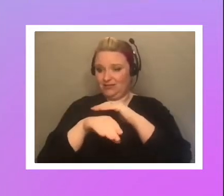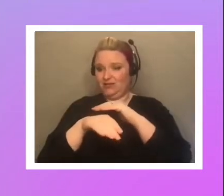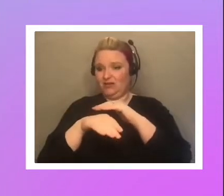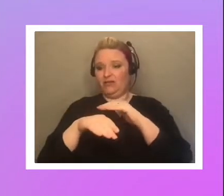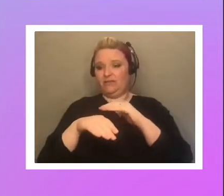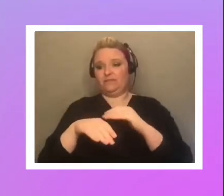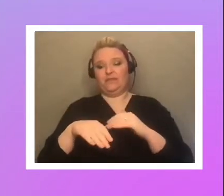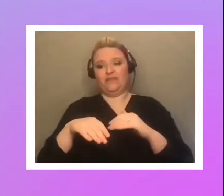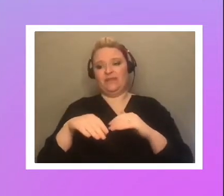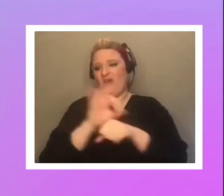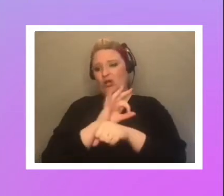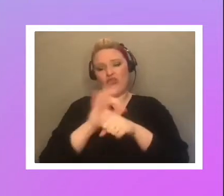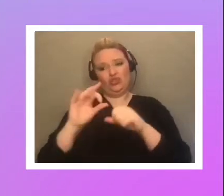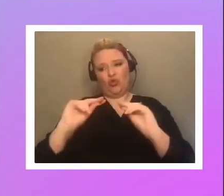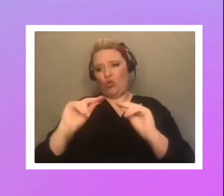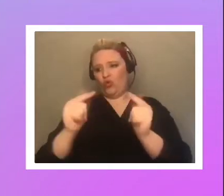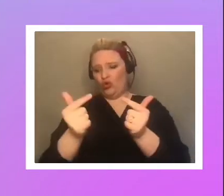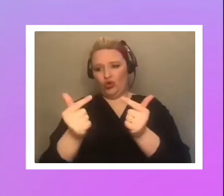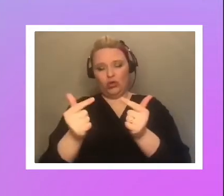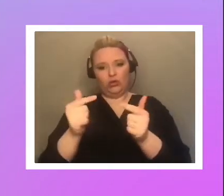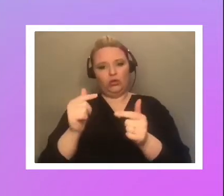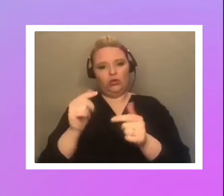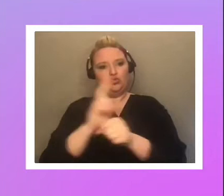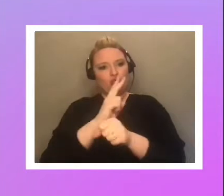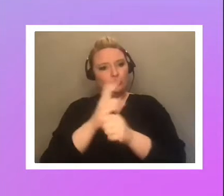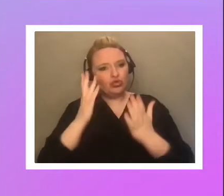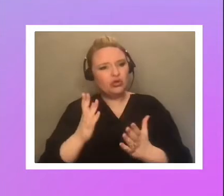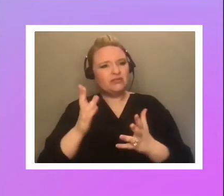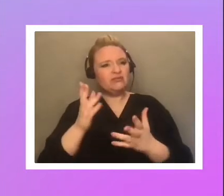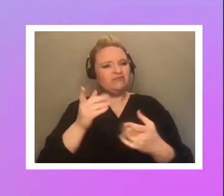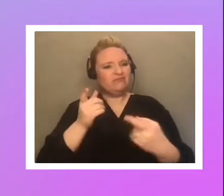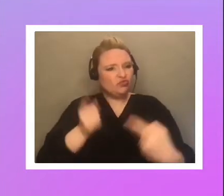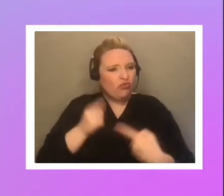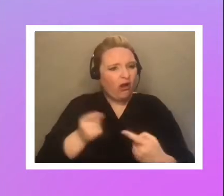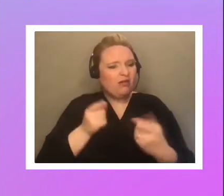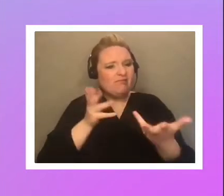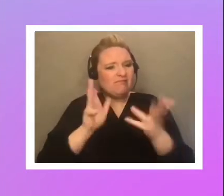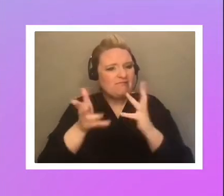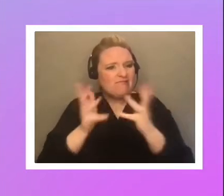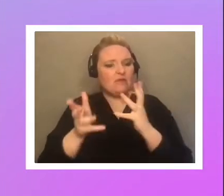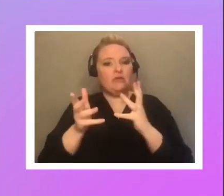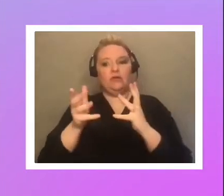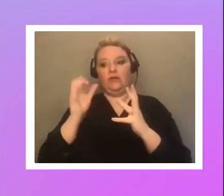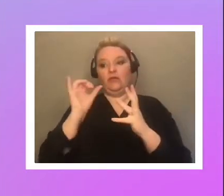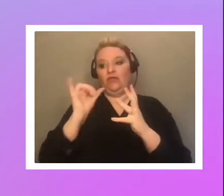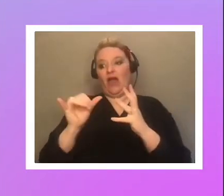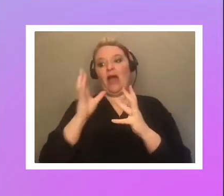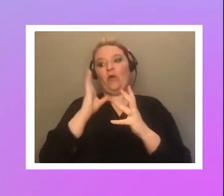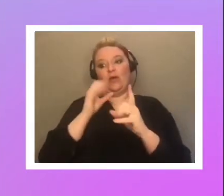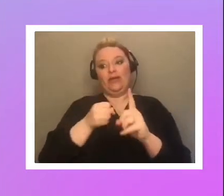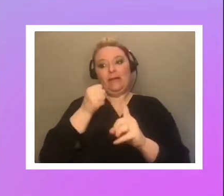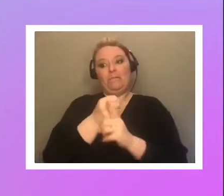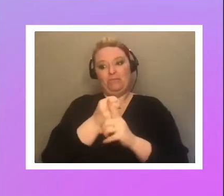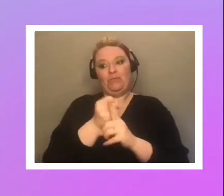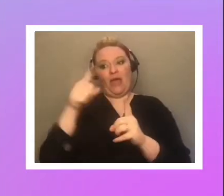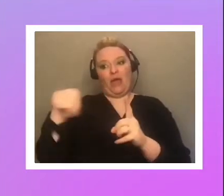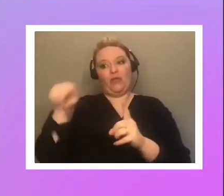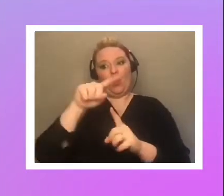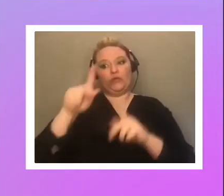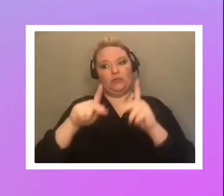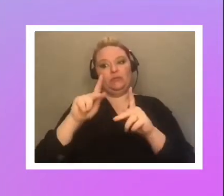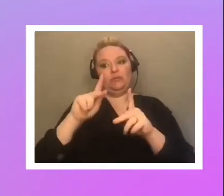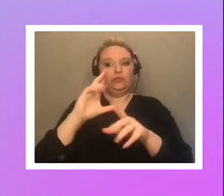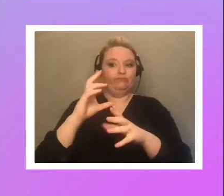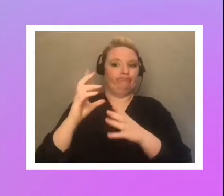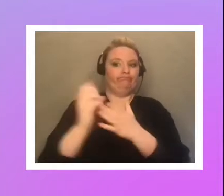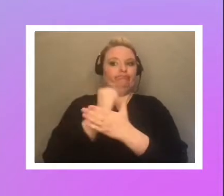doesn't function well for its users, and what an impact that has on the people using it.